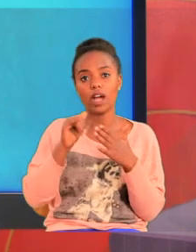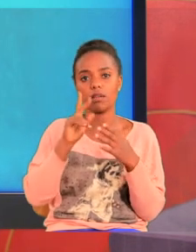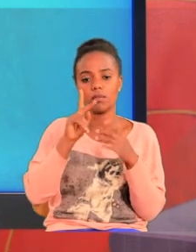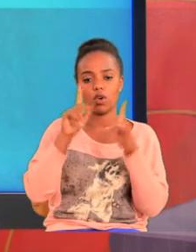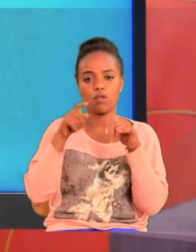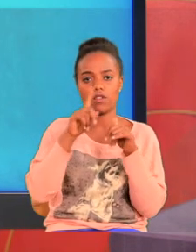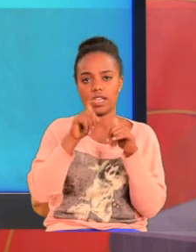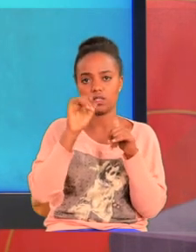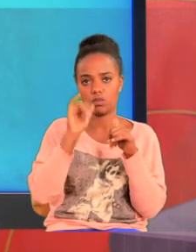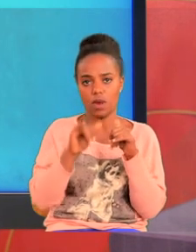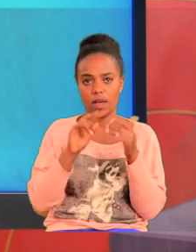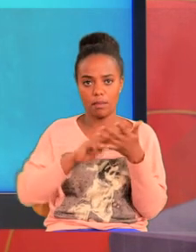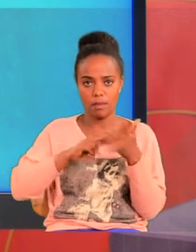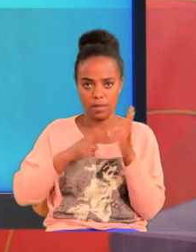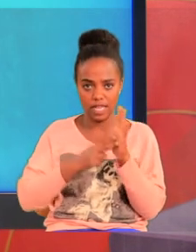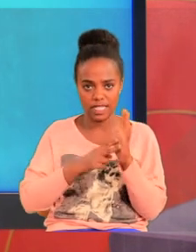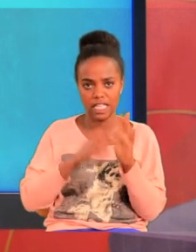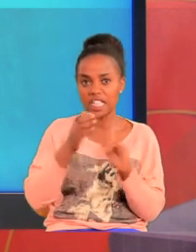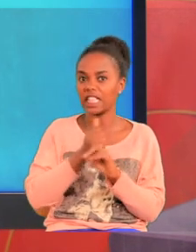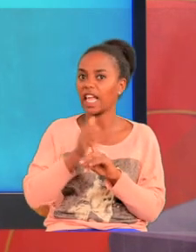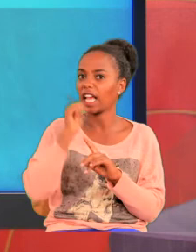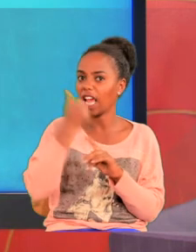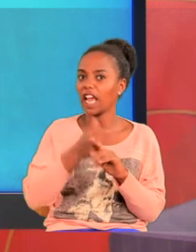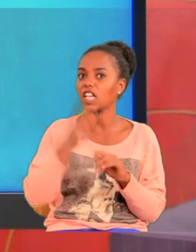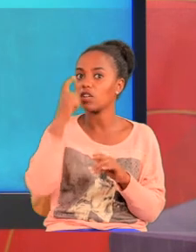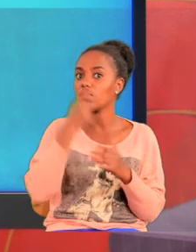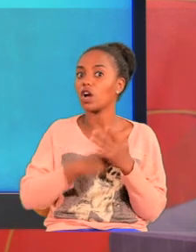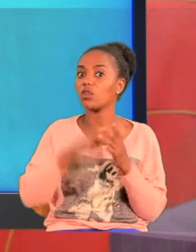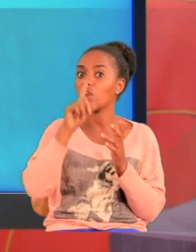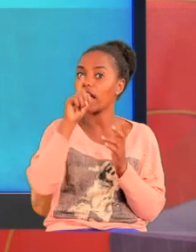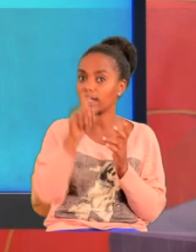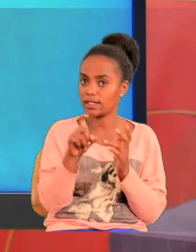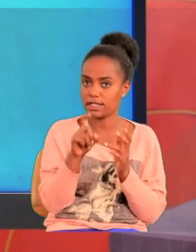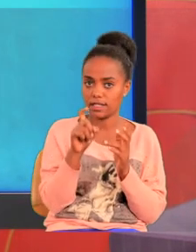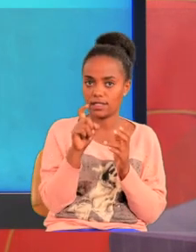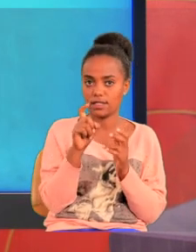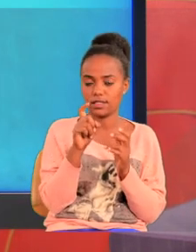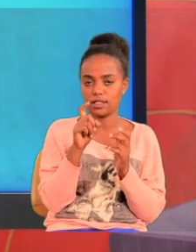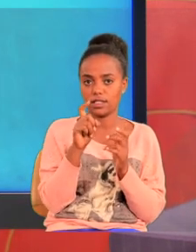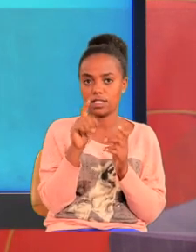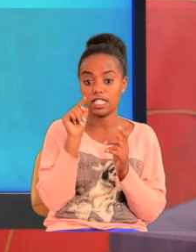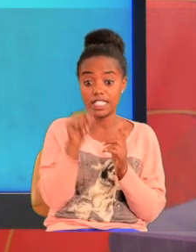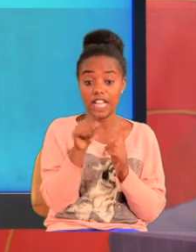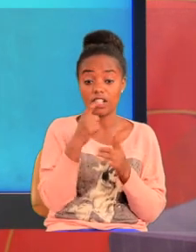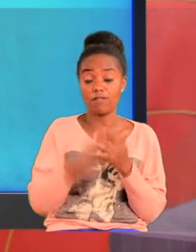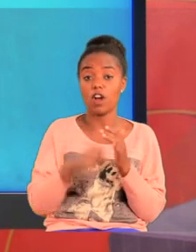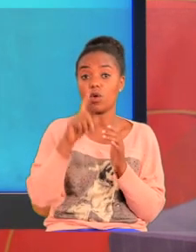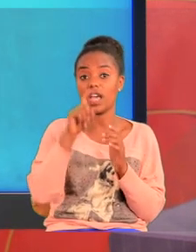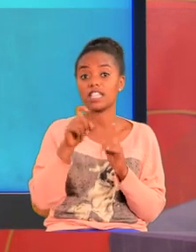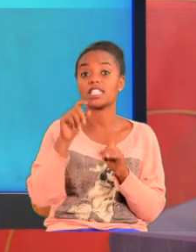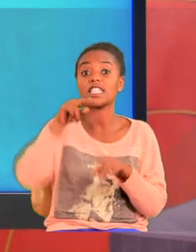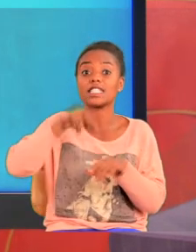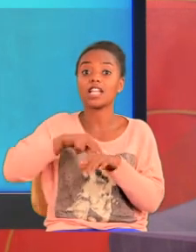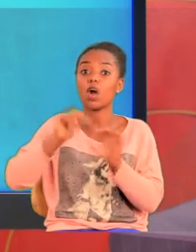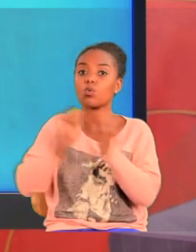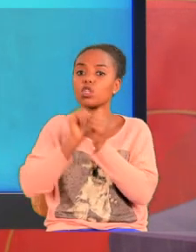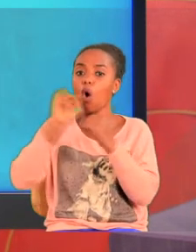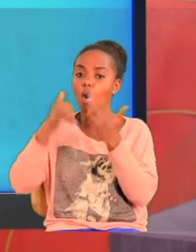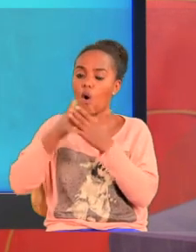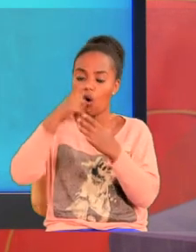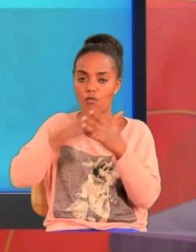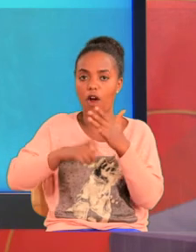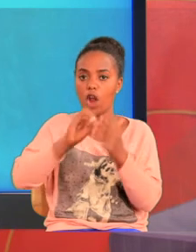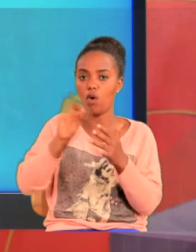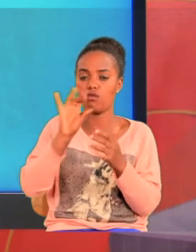xy. This means take any values of x, that value of x stands with all values